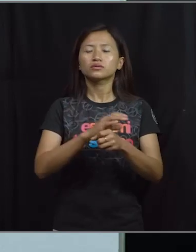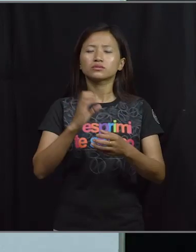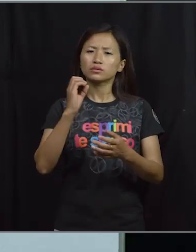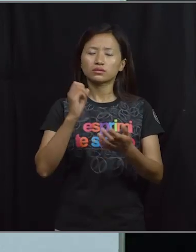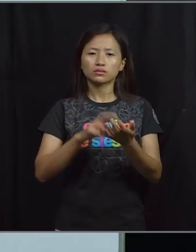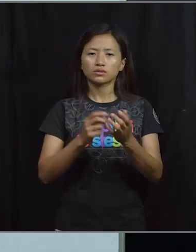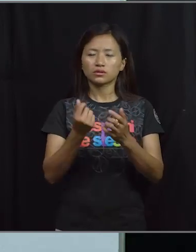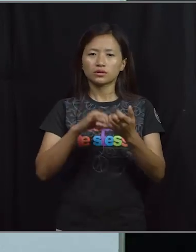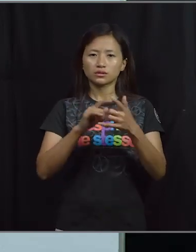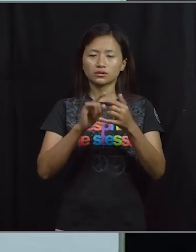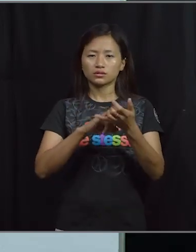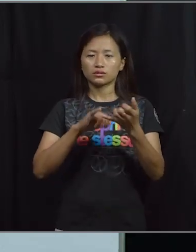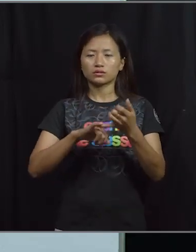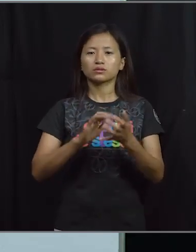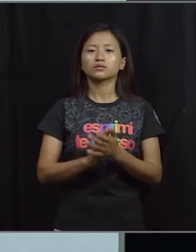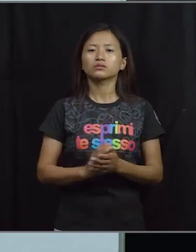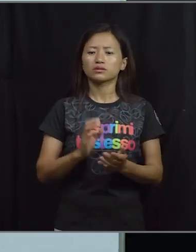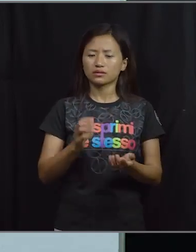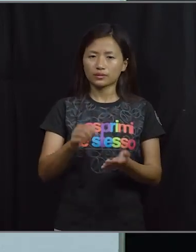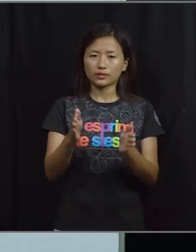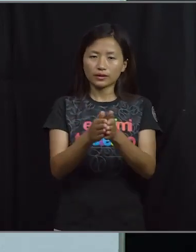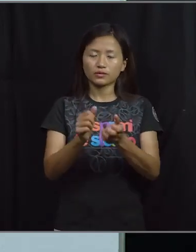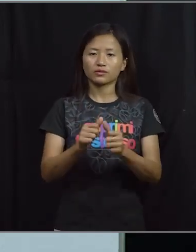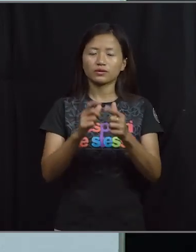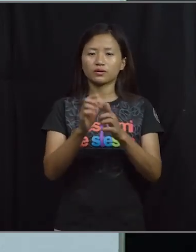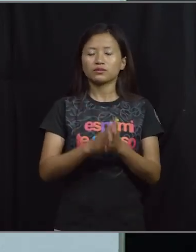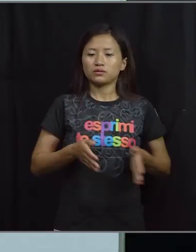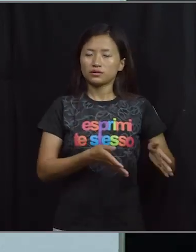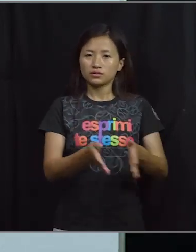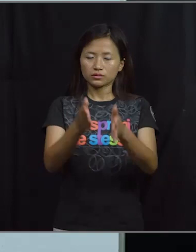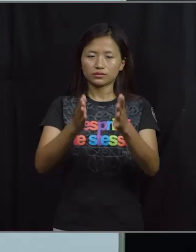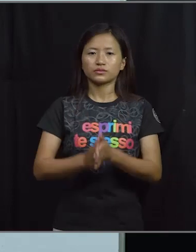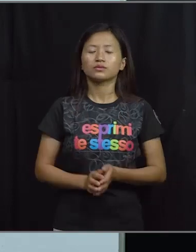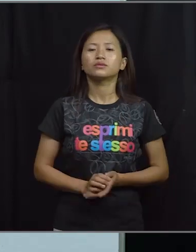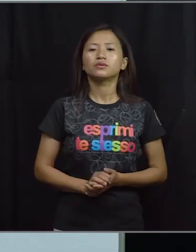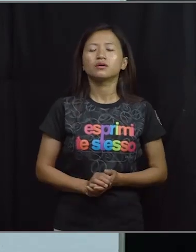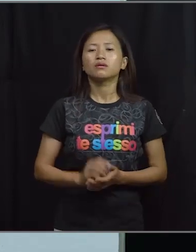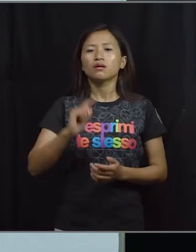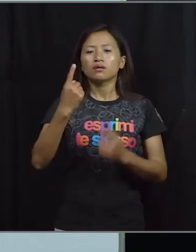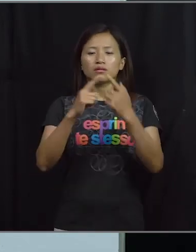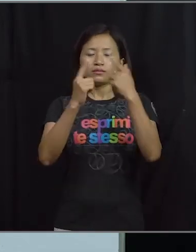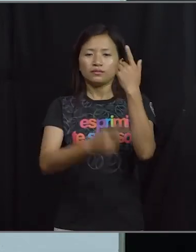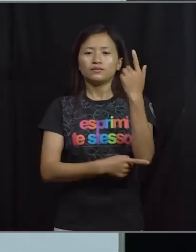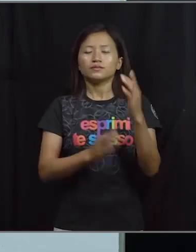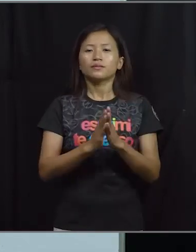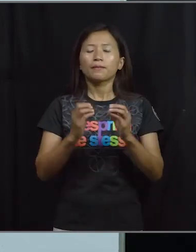while taking or adopting any changes that comes to their way. The last category under based